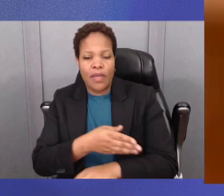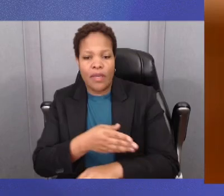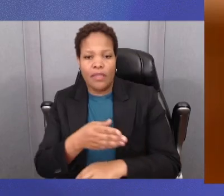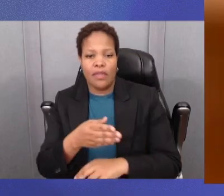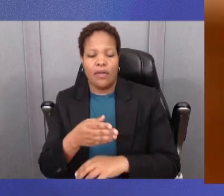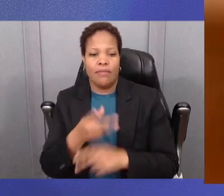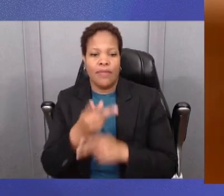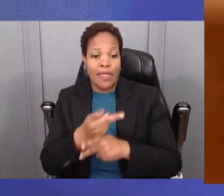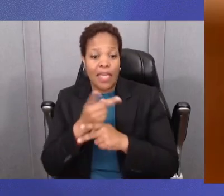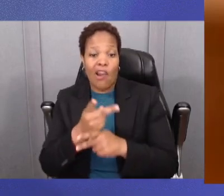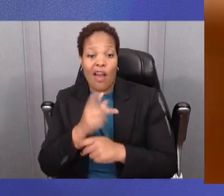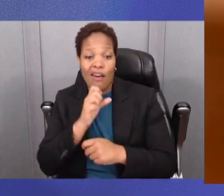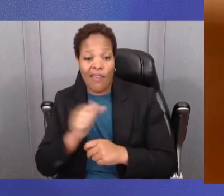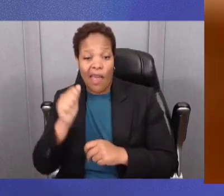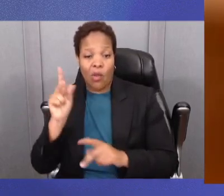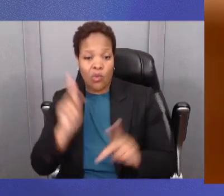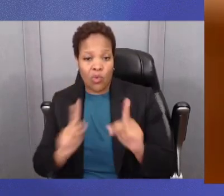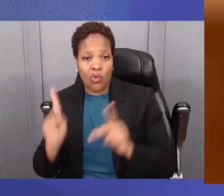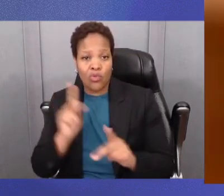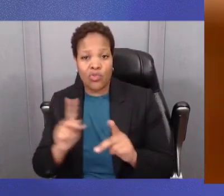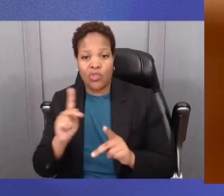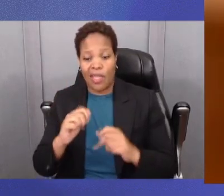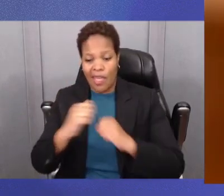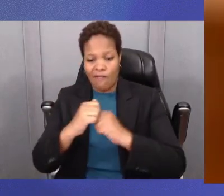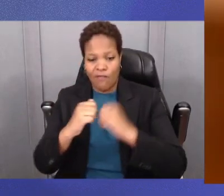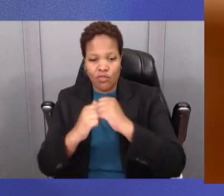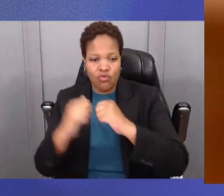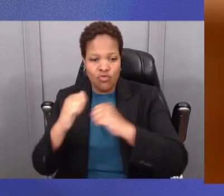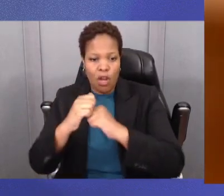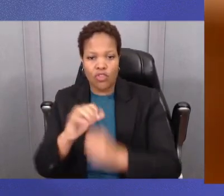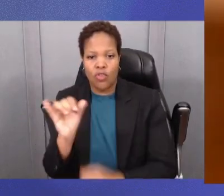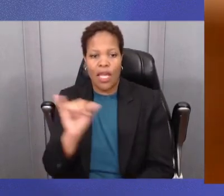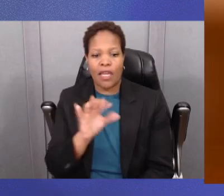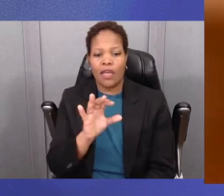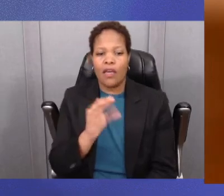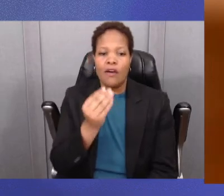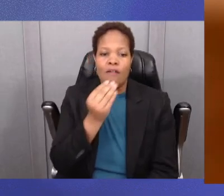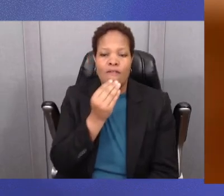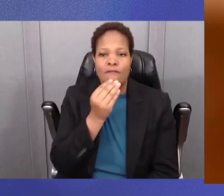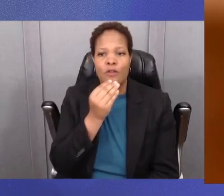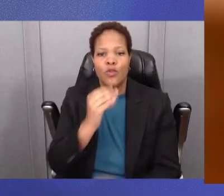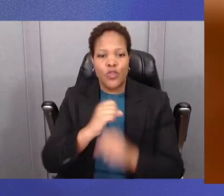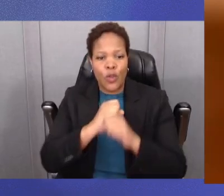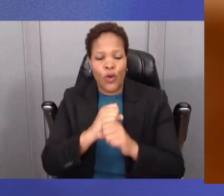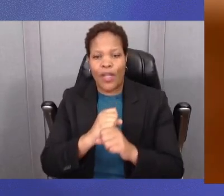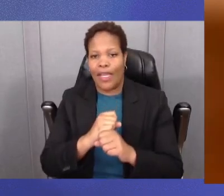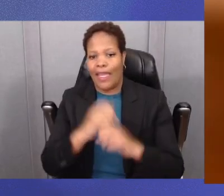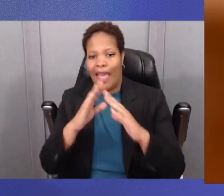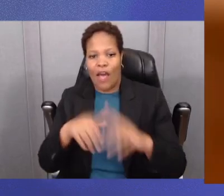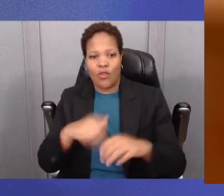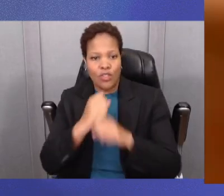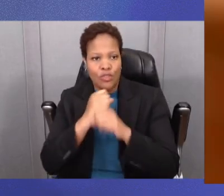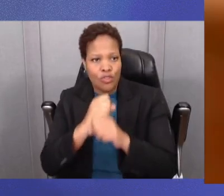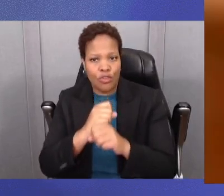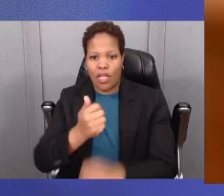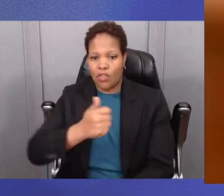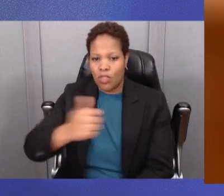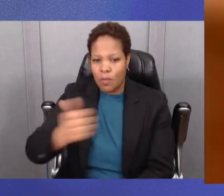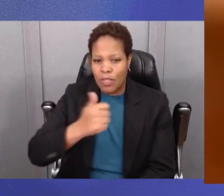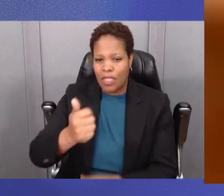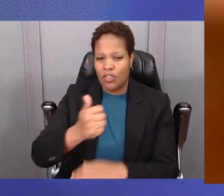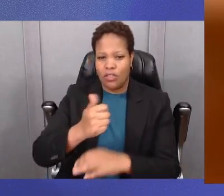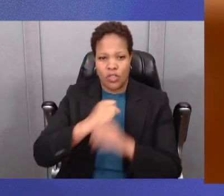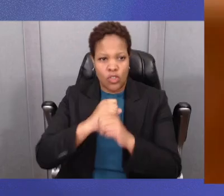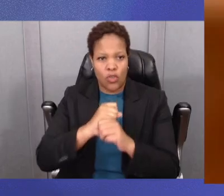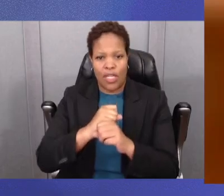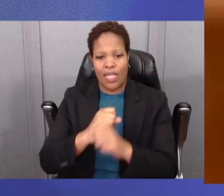of elders, infrastructure like food security and housing security and transportation security and criminal